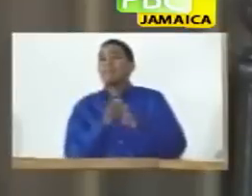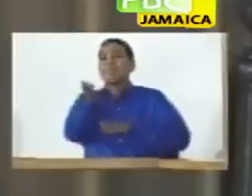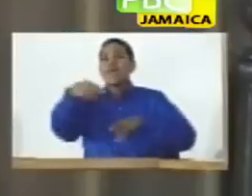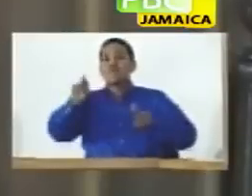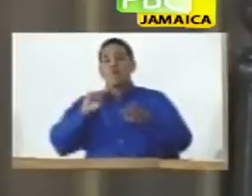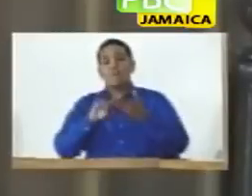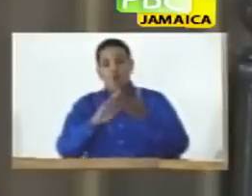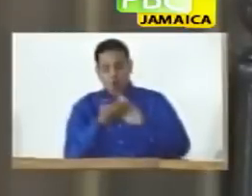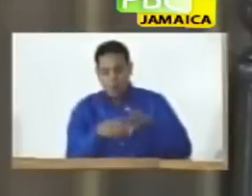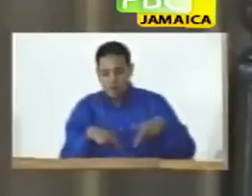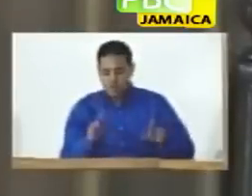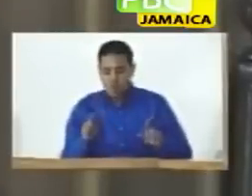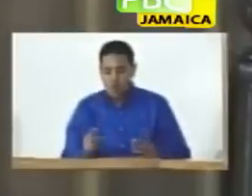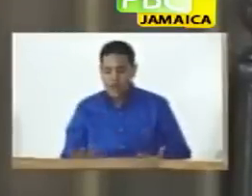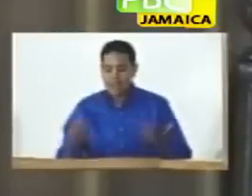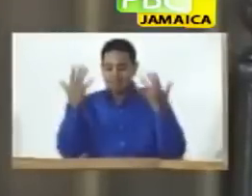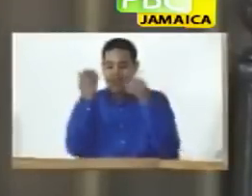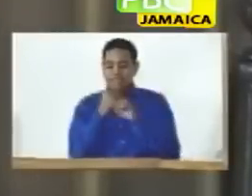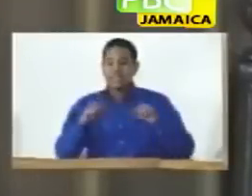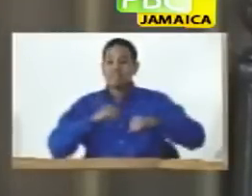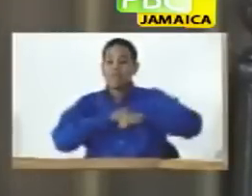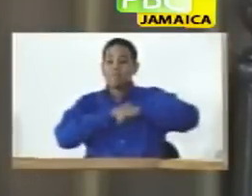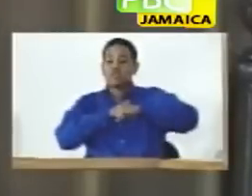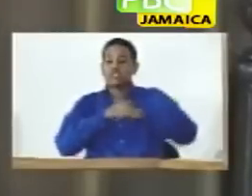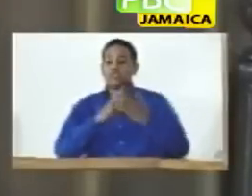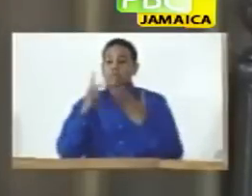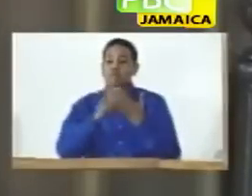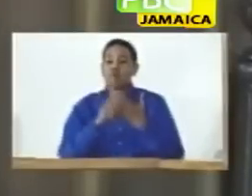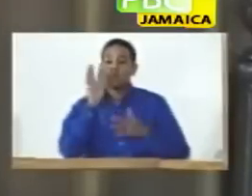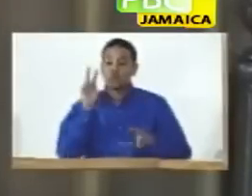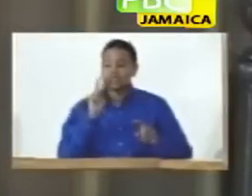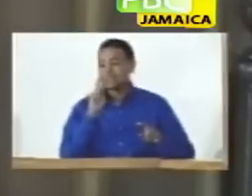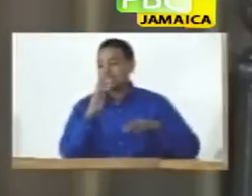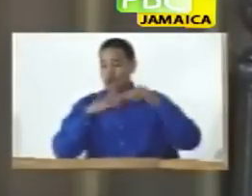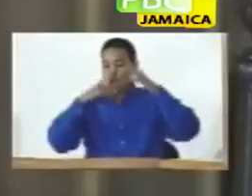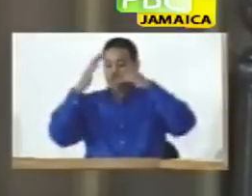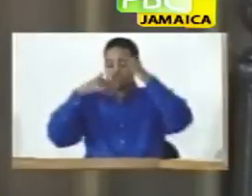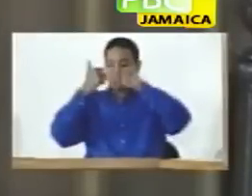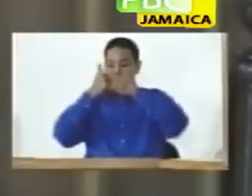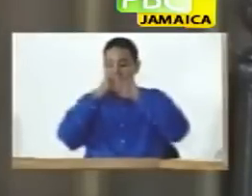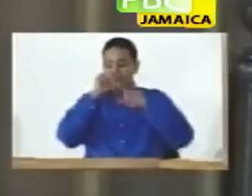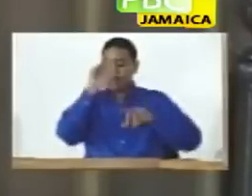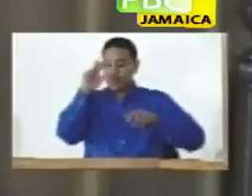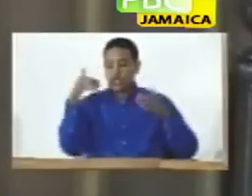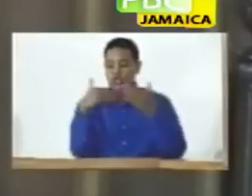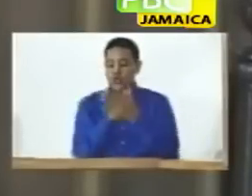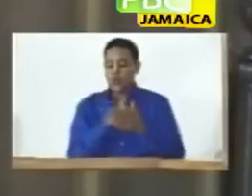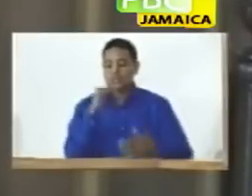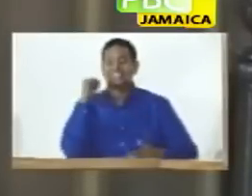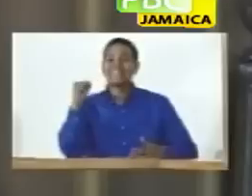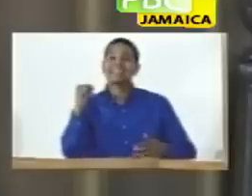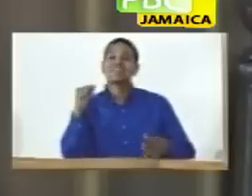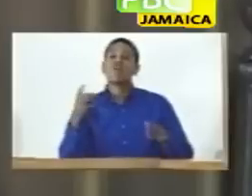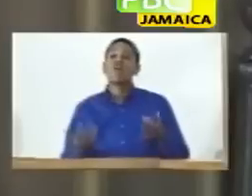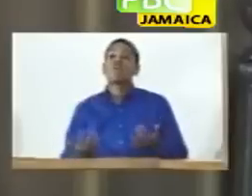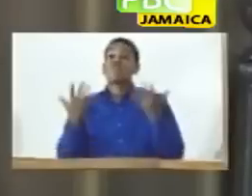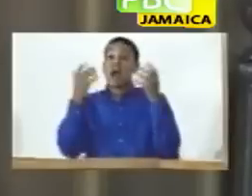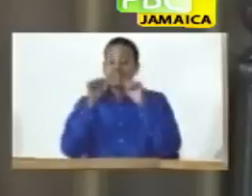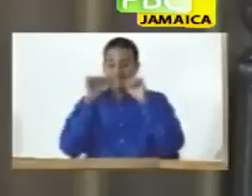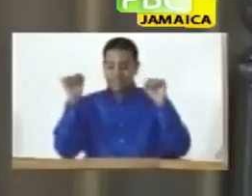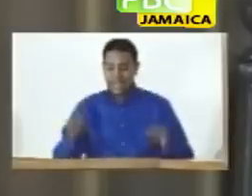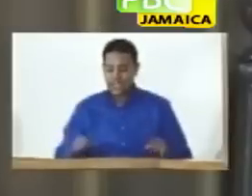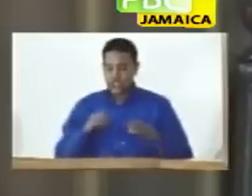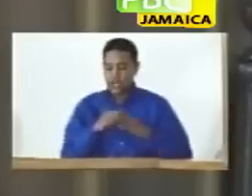The Fire Safety and Protection Program will see the construction of 3 new state-of-the-art fire stations in